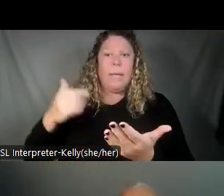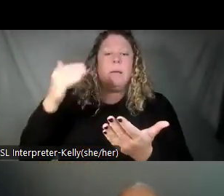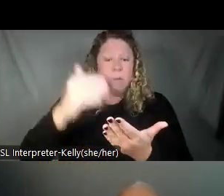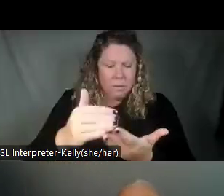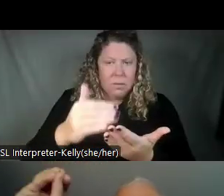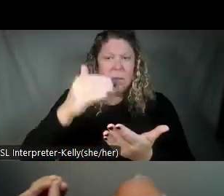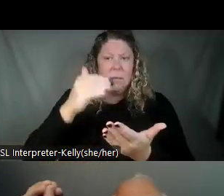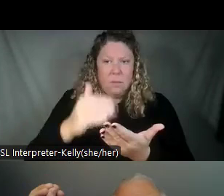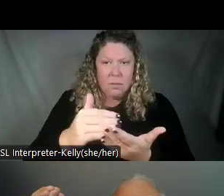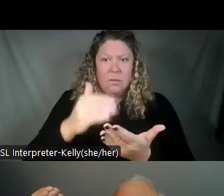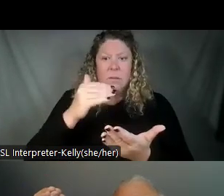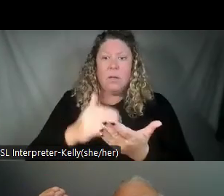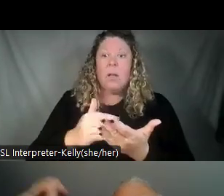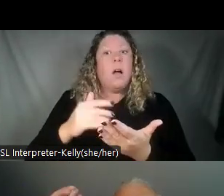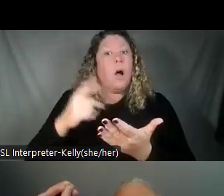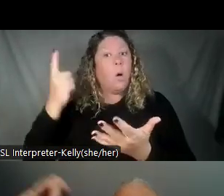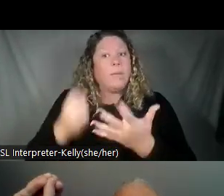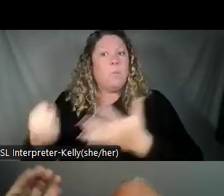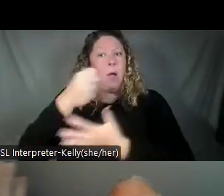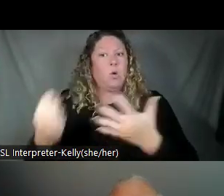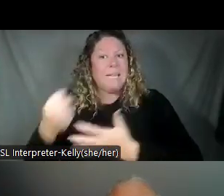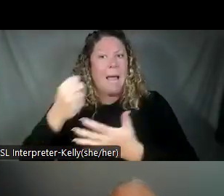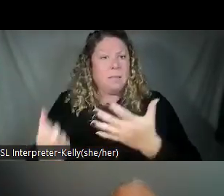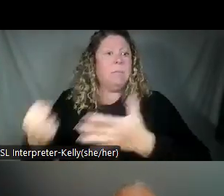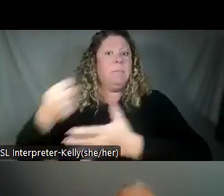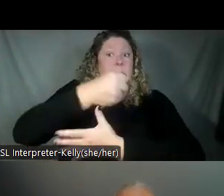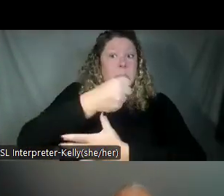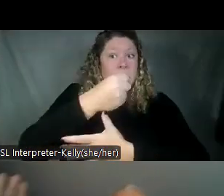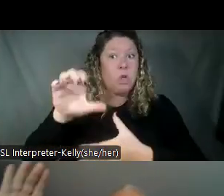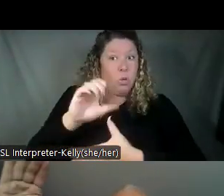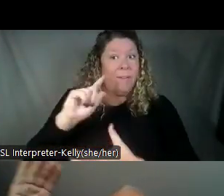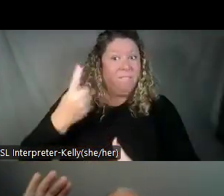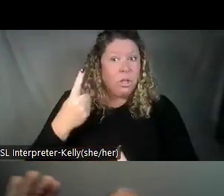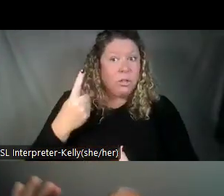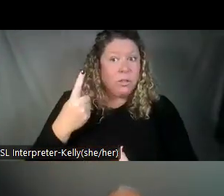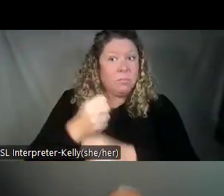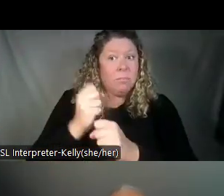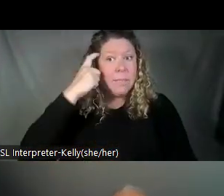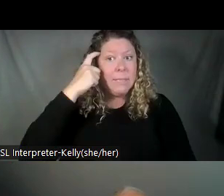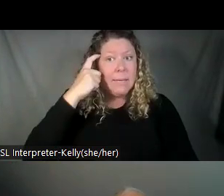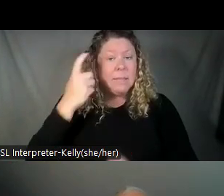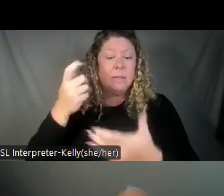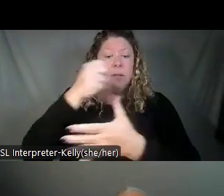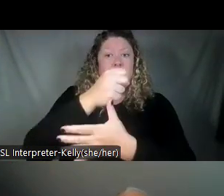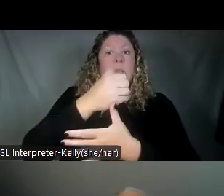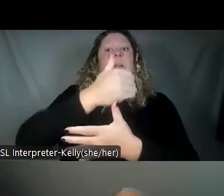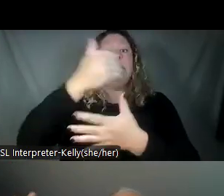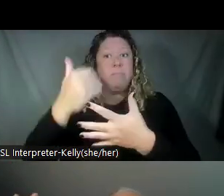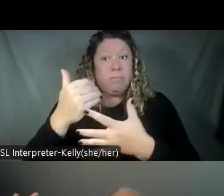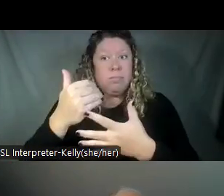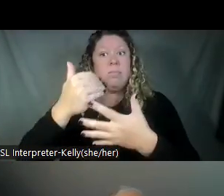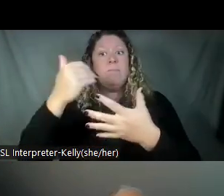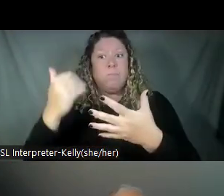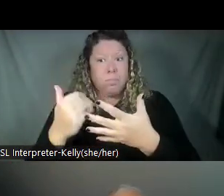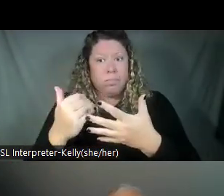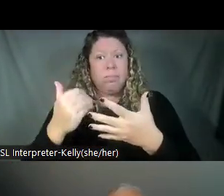We're taking the highest priority things and doing them first, which makes sense. And then we're working down the list. Now, once we've